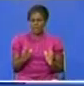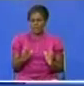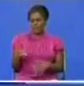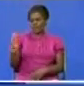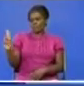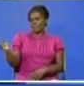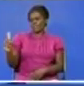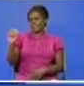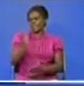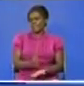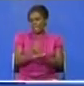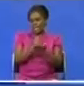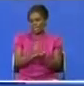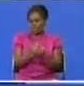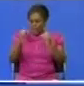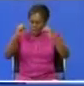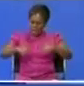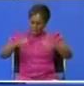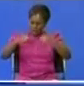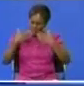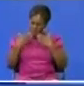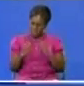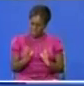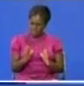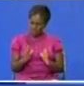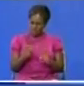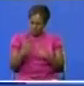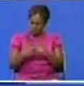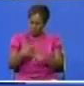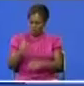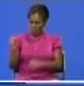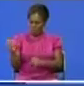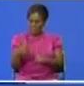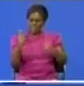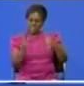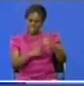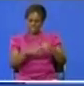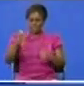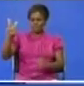intervened, and we have agreed now from 1st of July there'll be no VAT